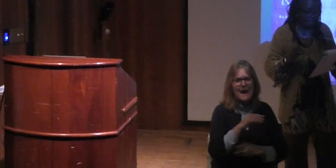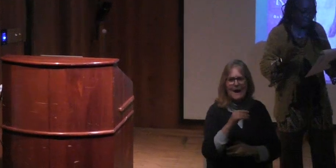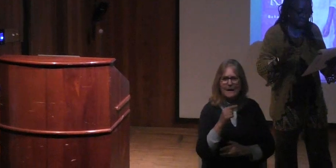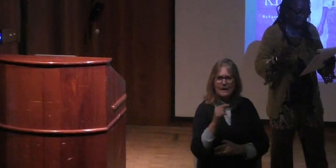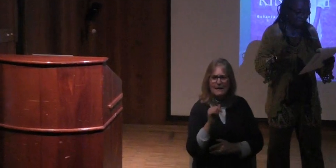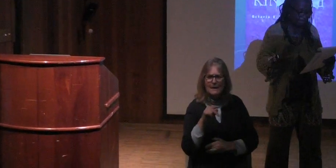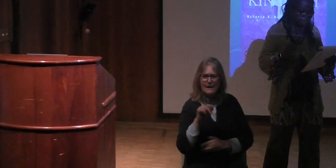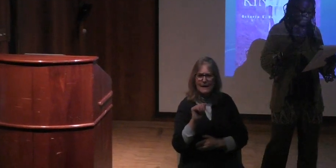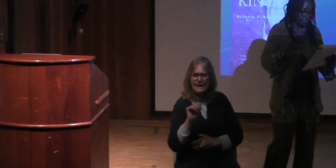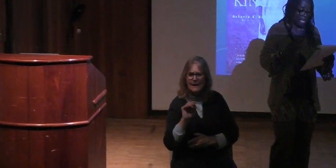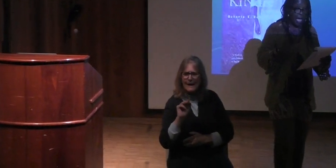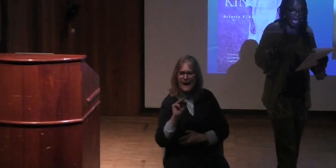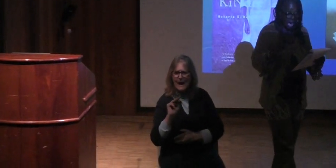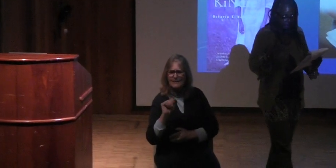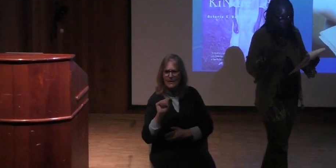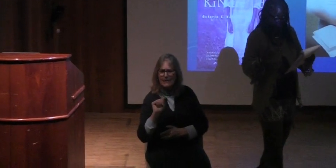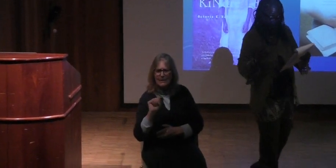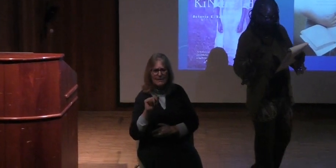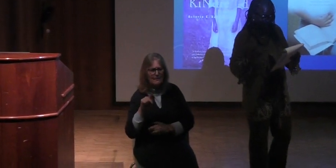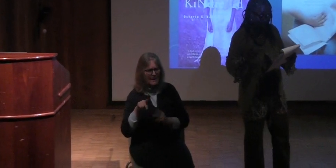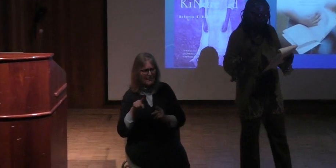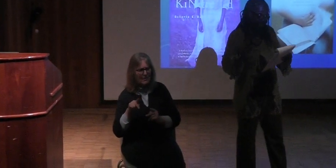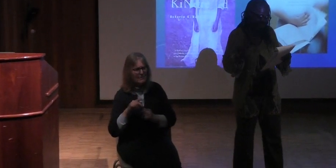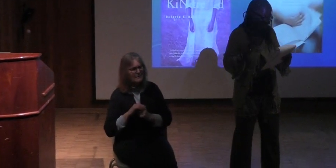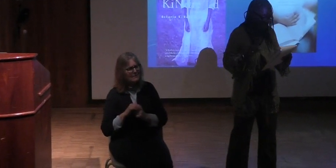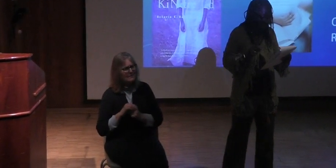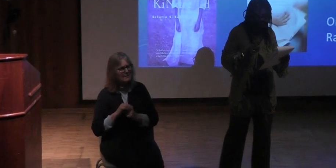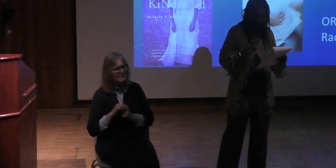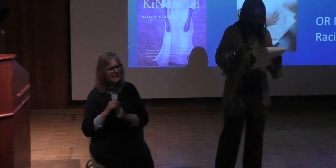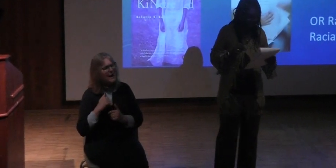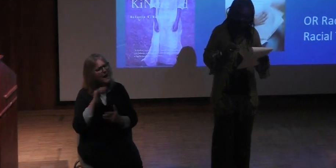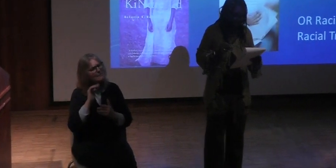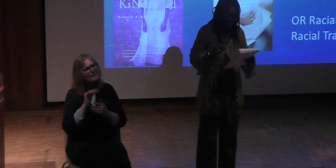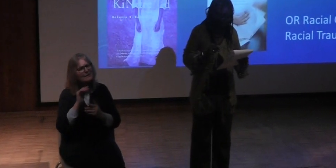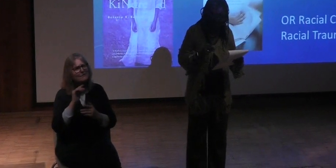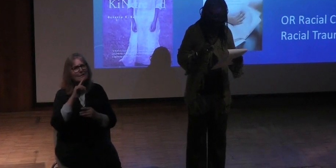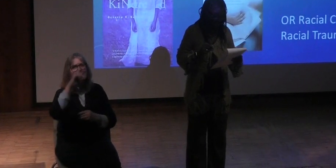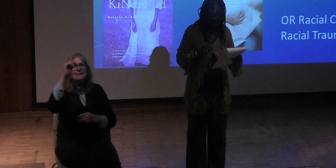people. I believe in sunshine,